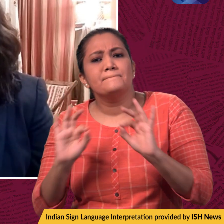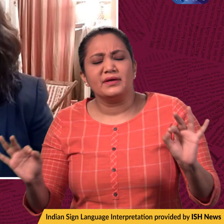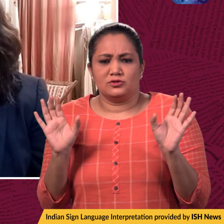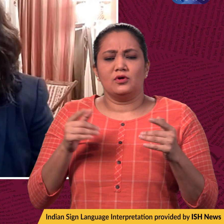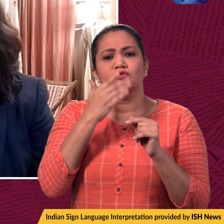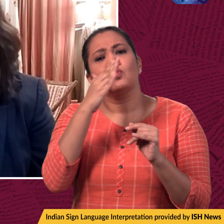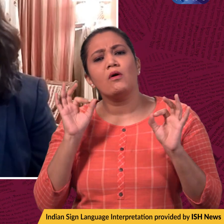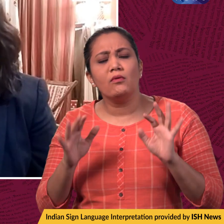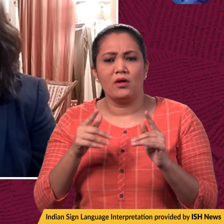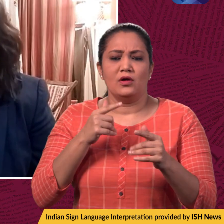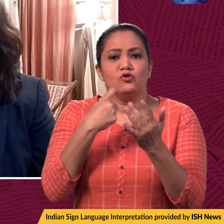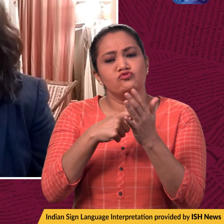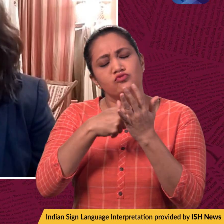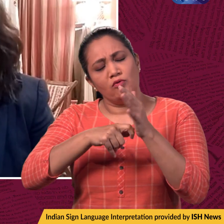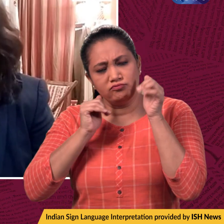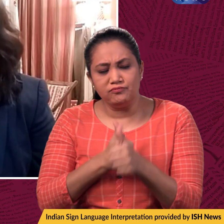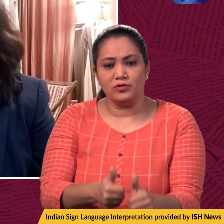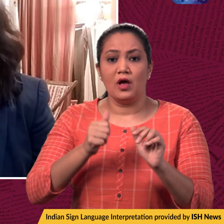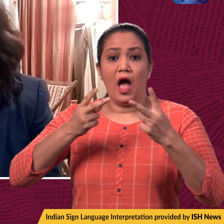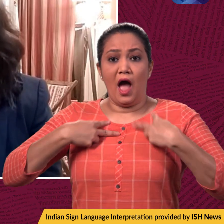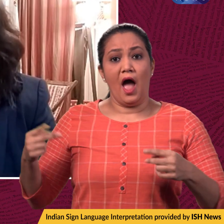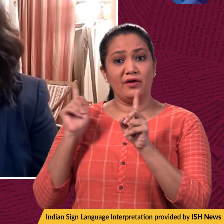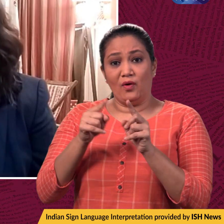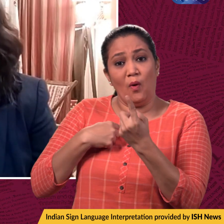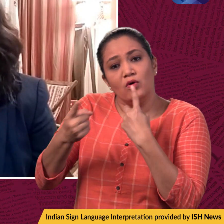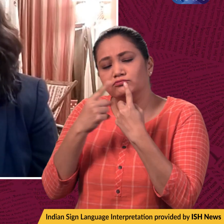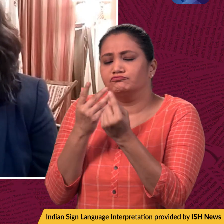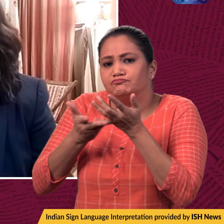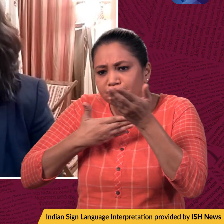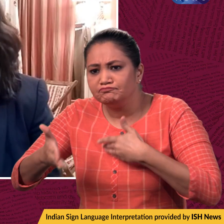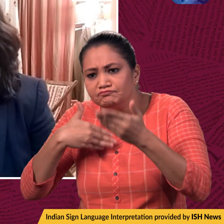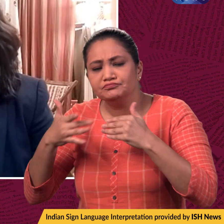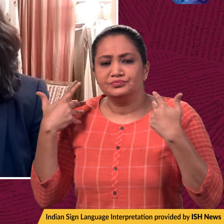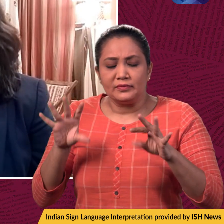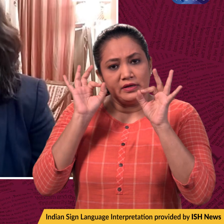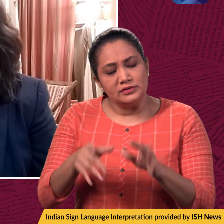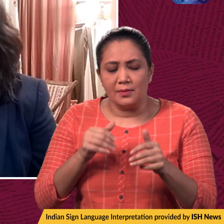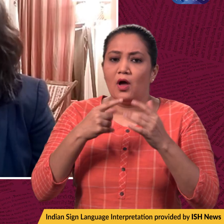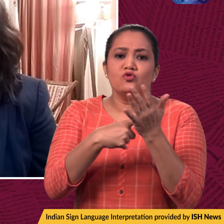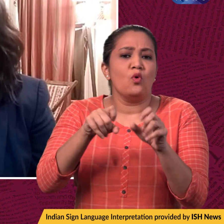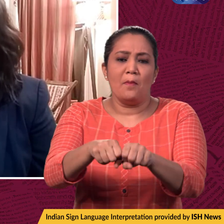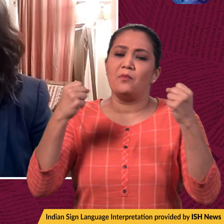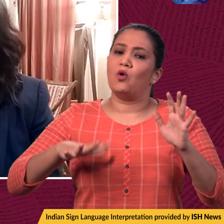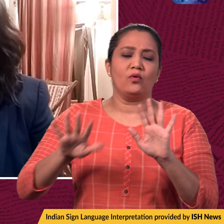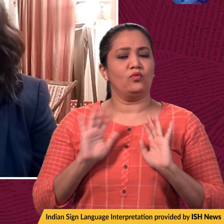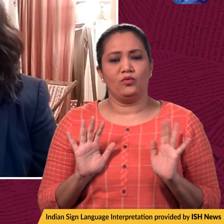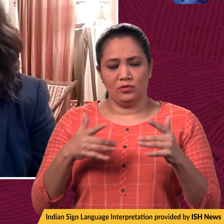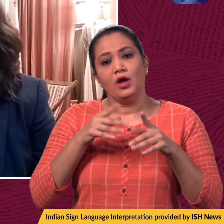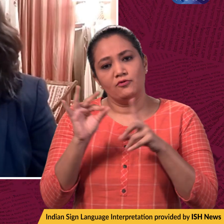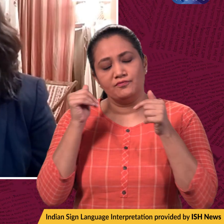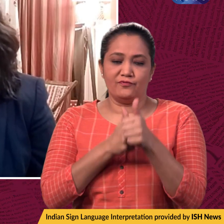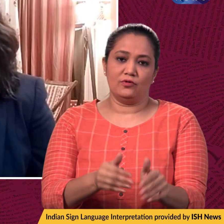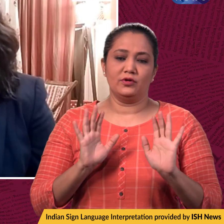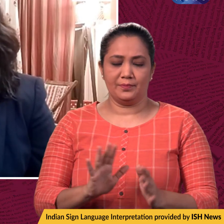and law-abiding school. We've consulted our advocates on this matter and we follow their advice. We won't break the law of the land." End